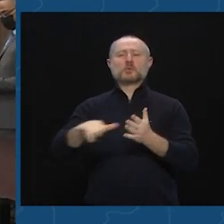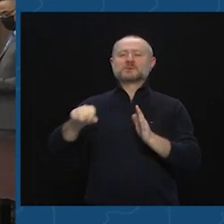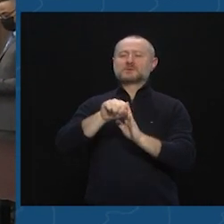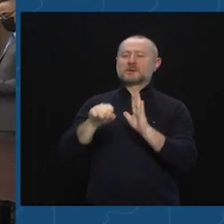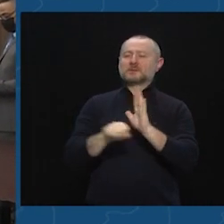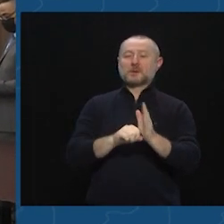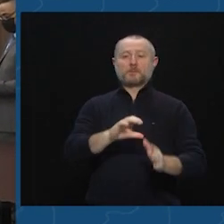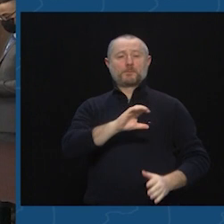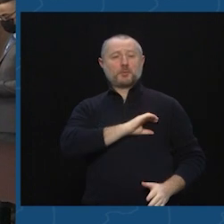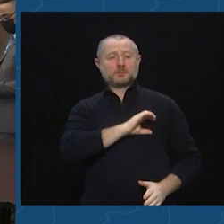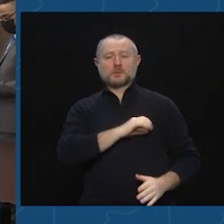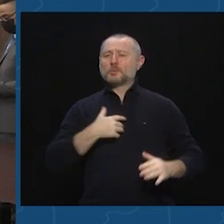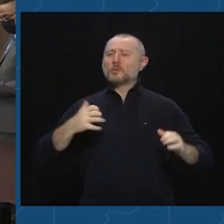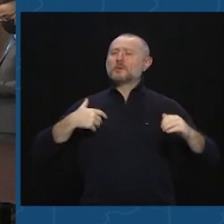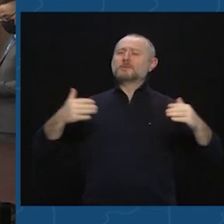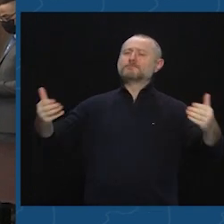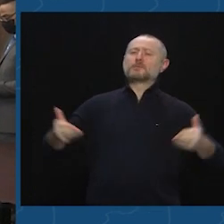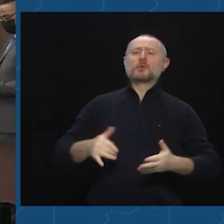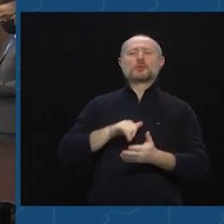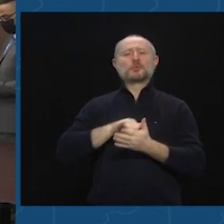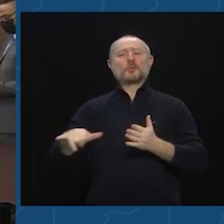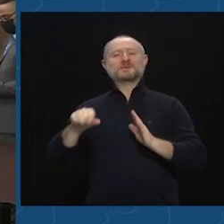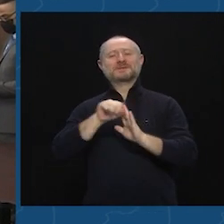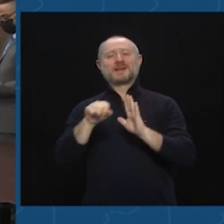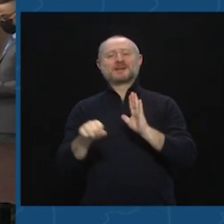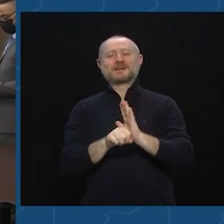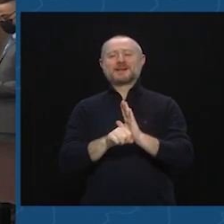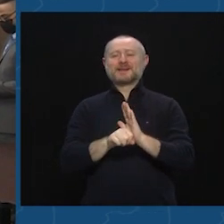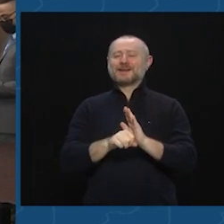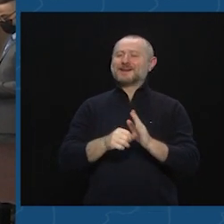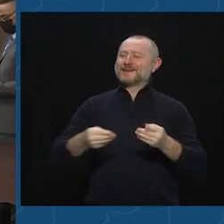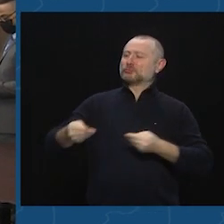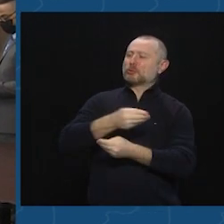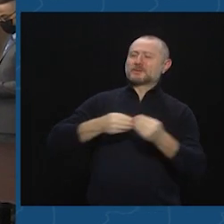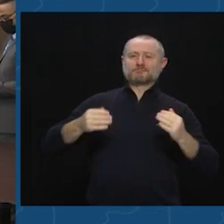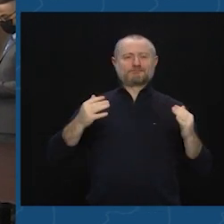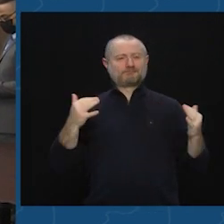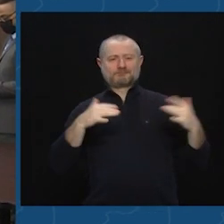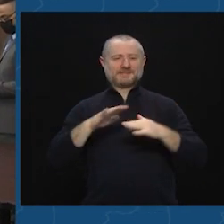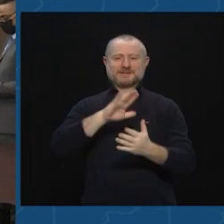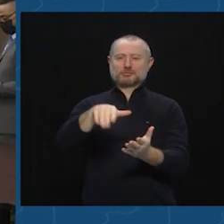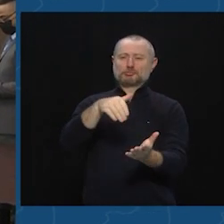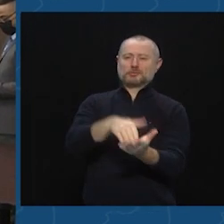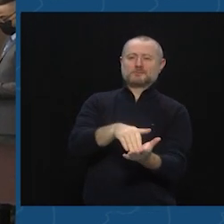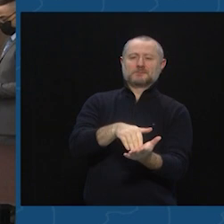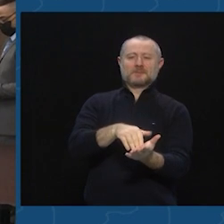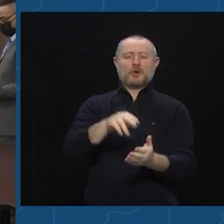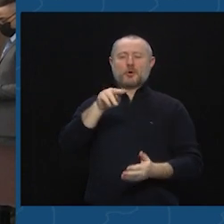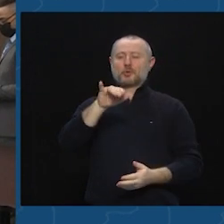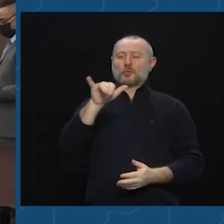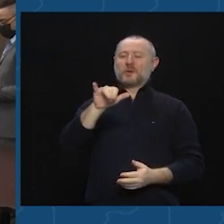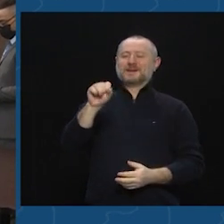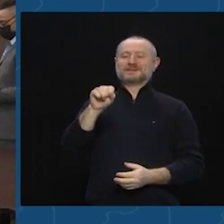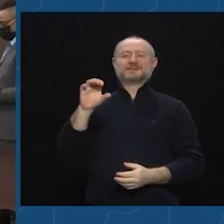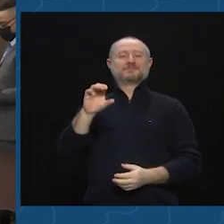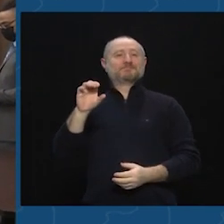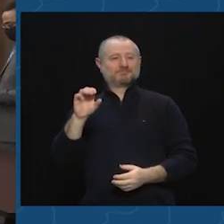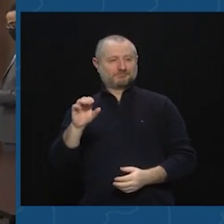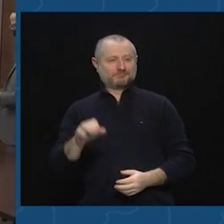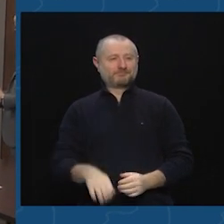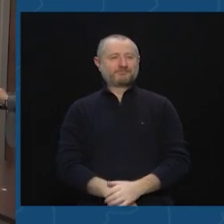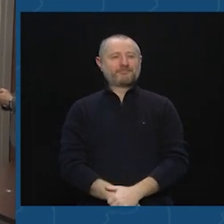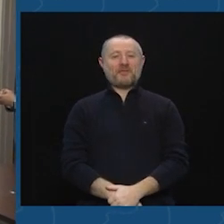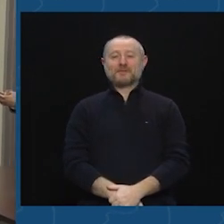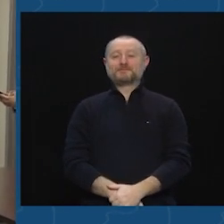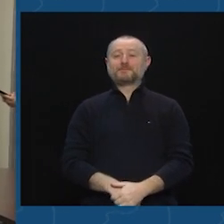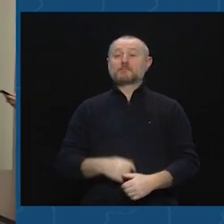Intelligence Center. We call it the NYSIC. Here at the NYSIC, the state police have sworn troopers and civilian members who